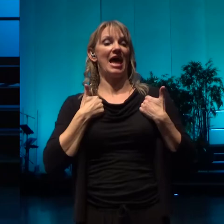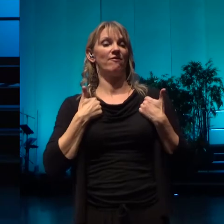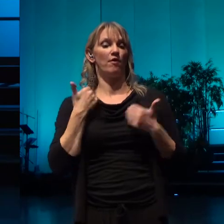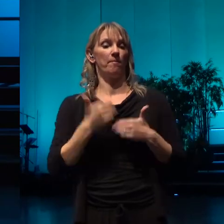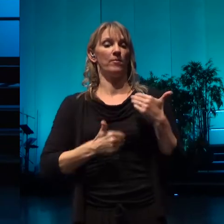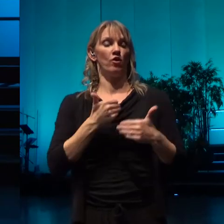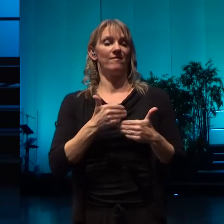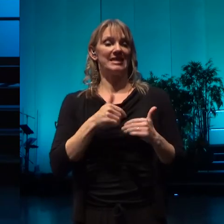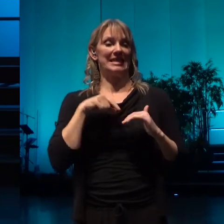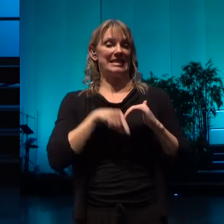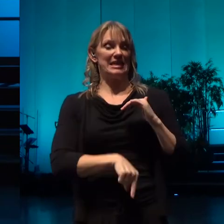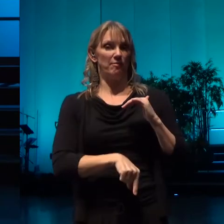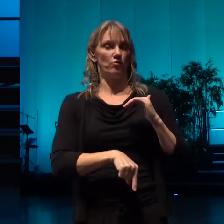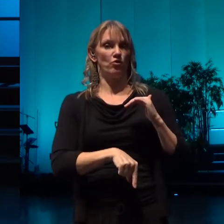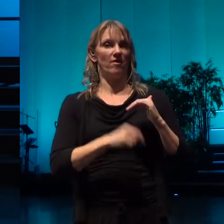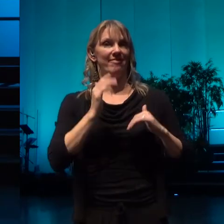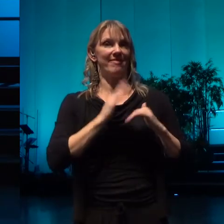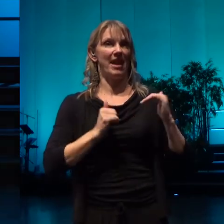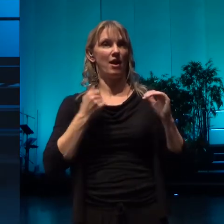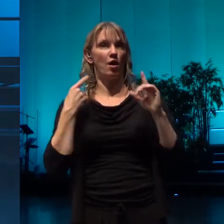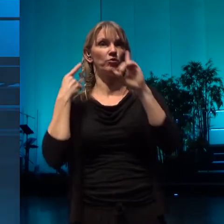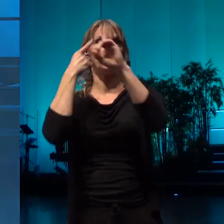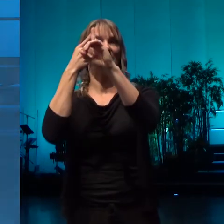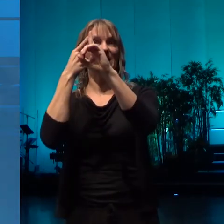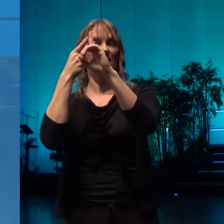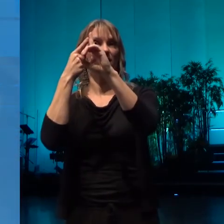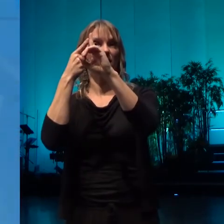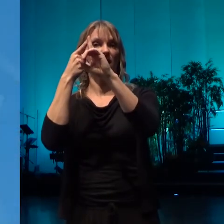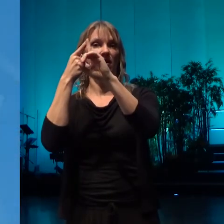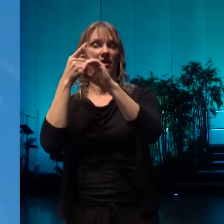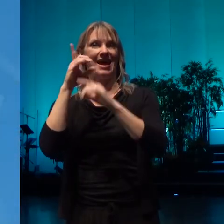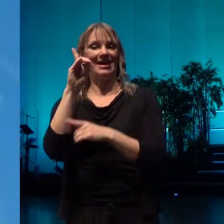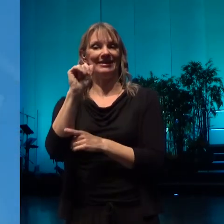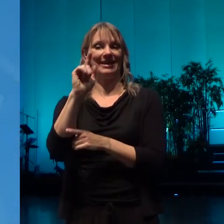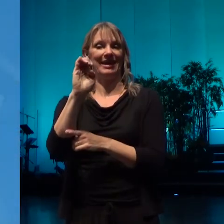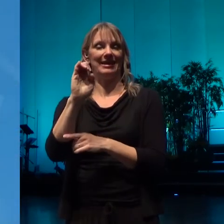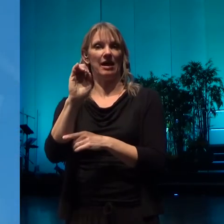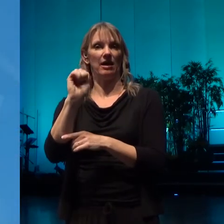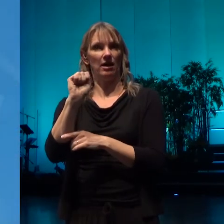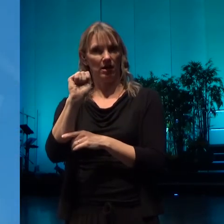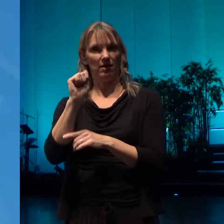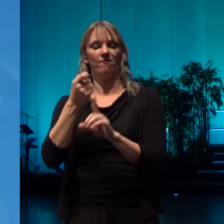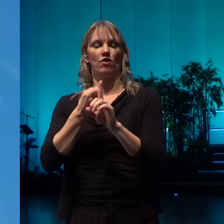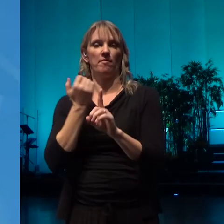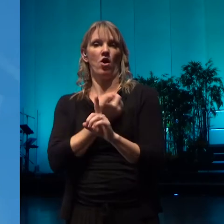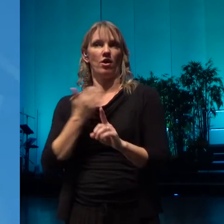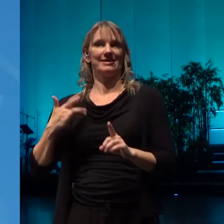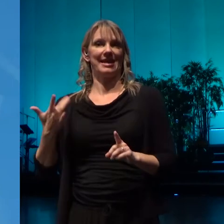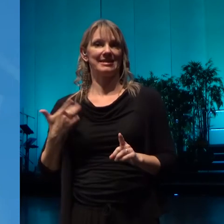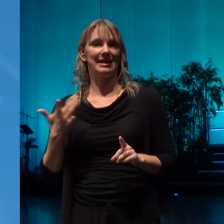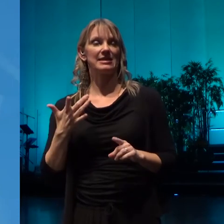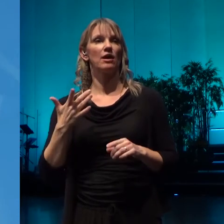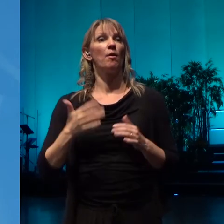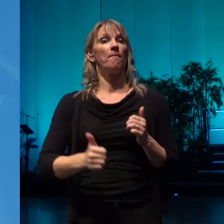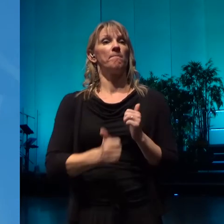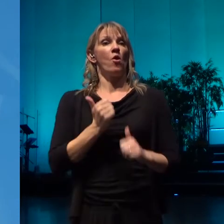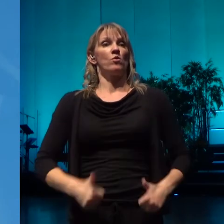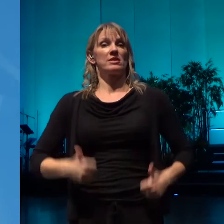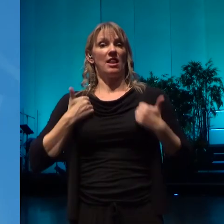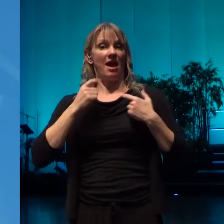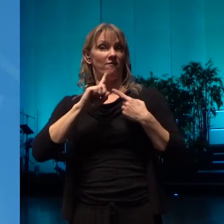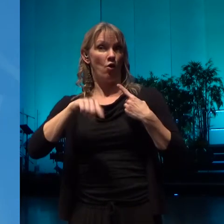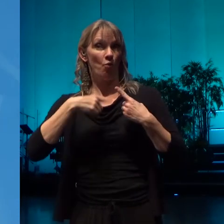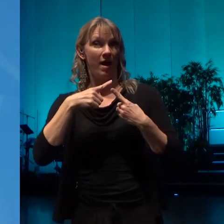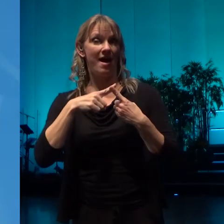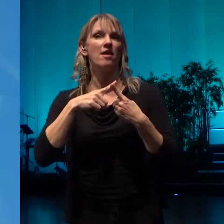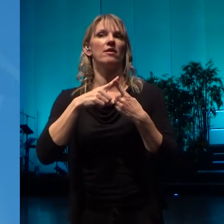level than the objective and the data of our senses. We are most alive when we are brought face to face with